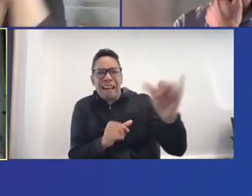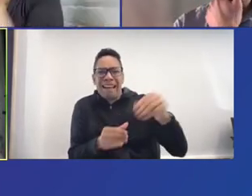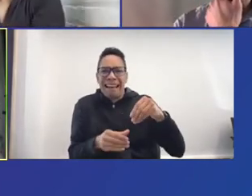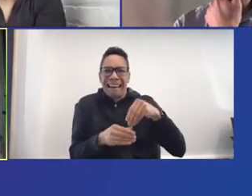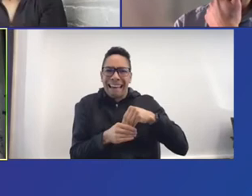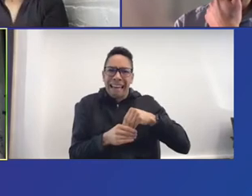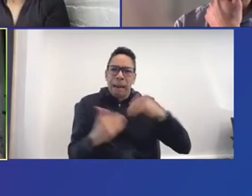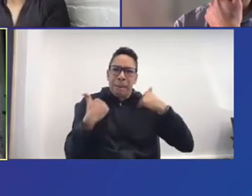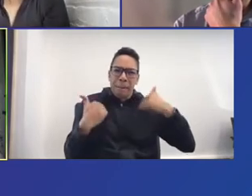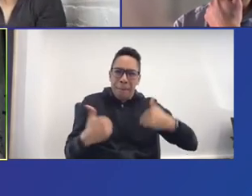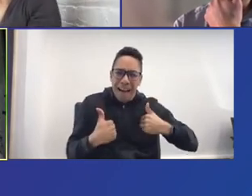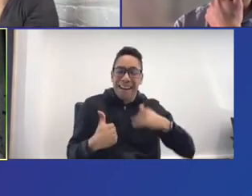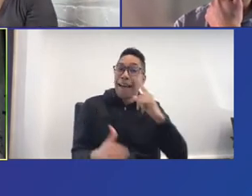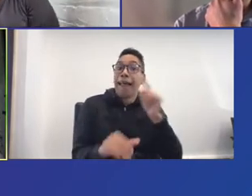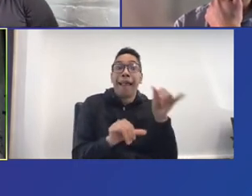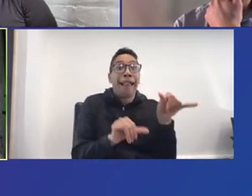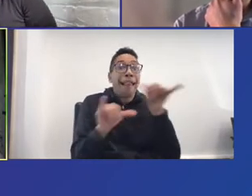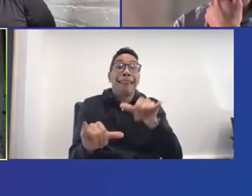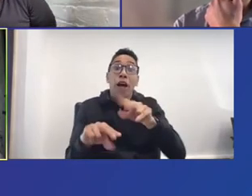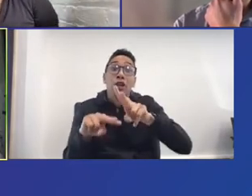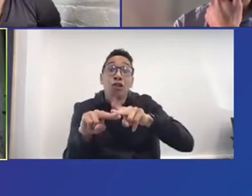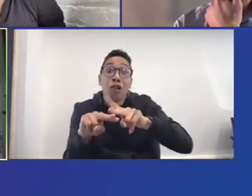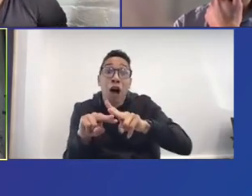all that sodium, all that